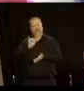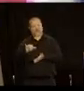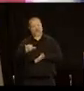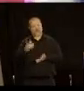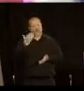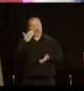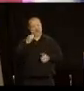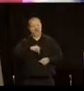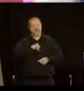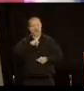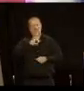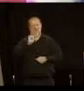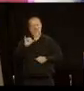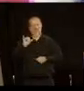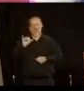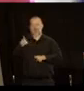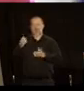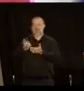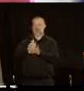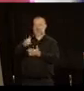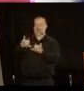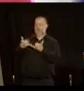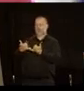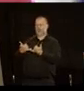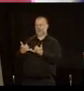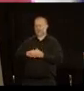I'm proud that she's earned this award.